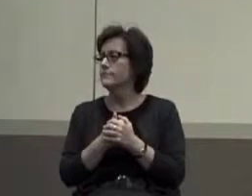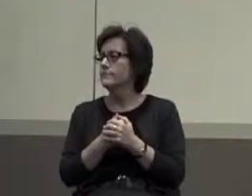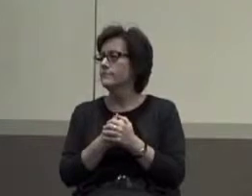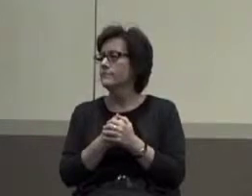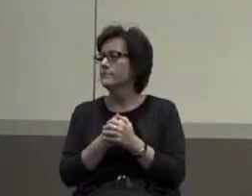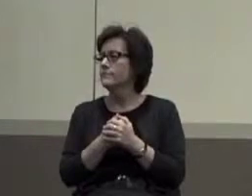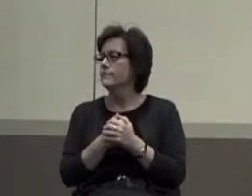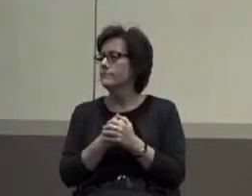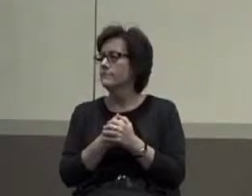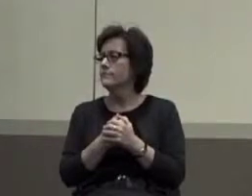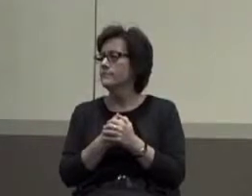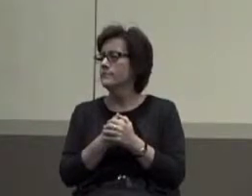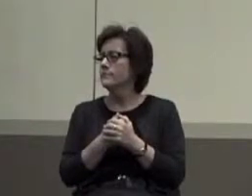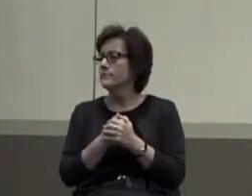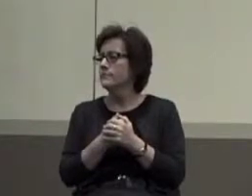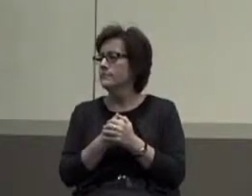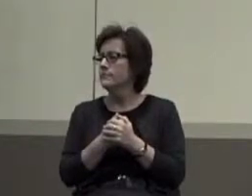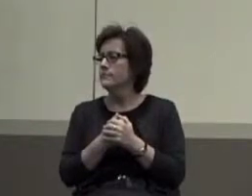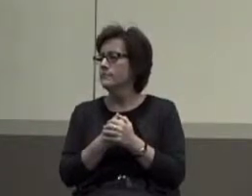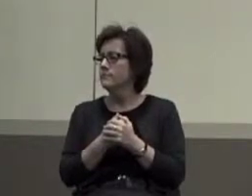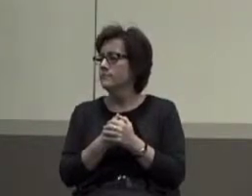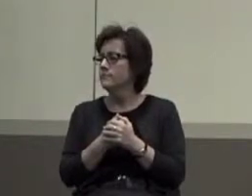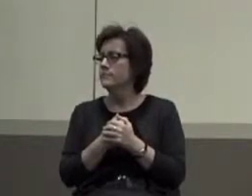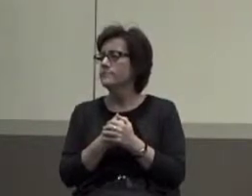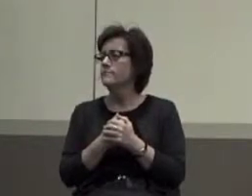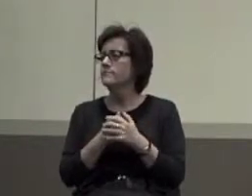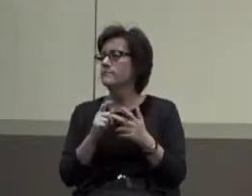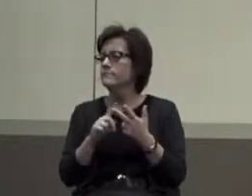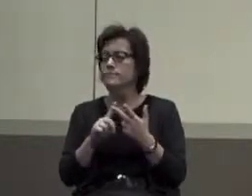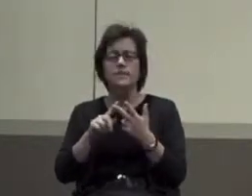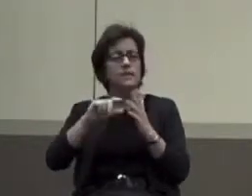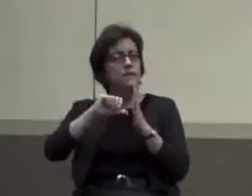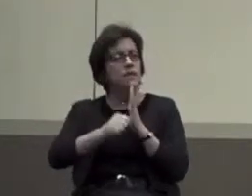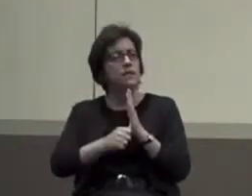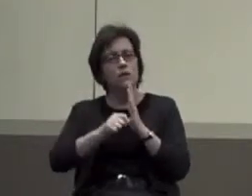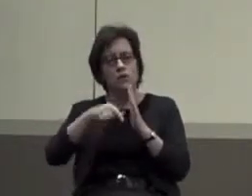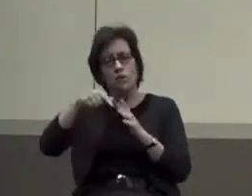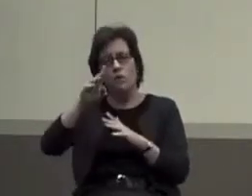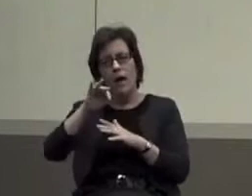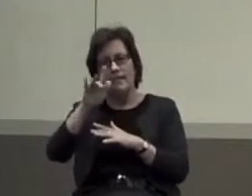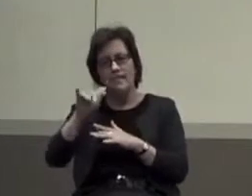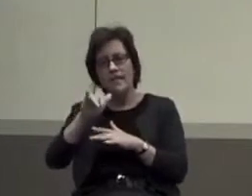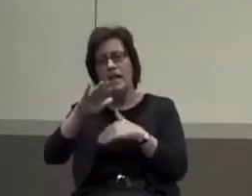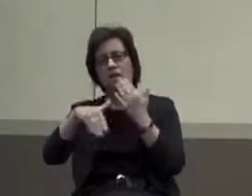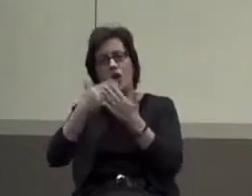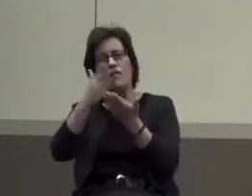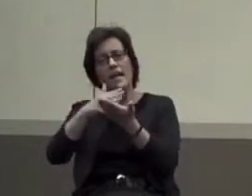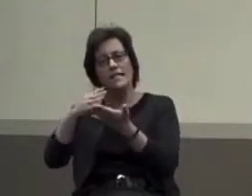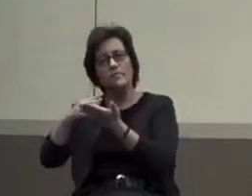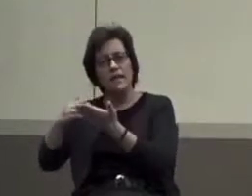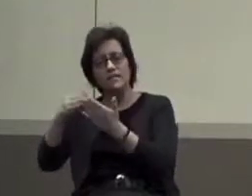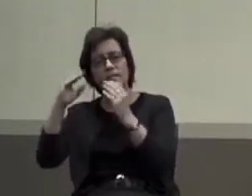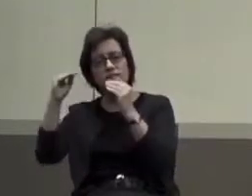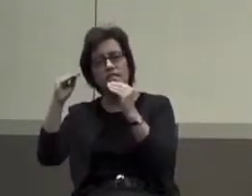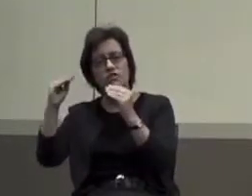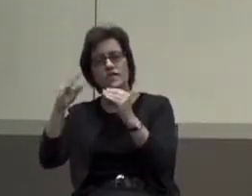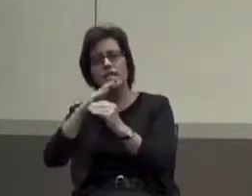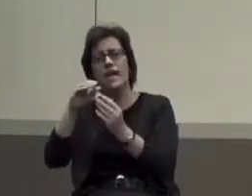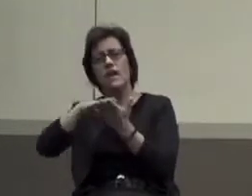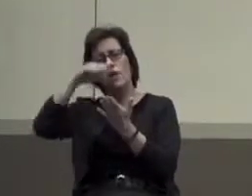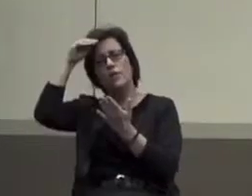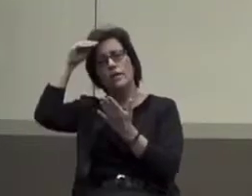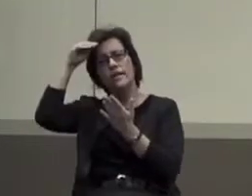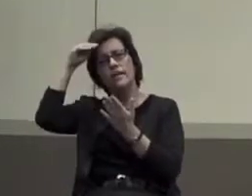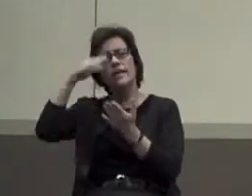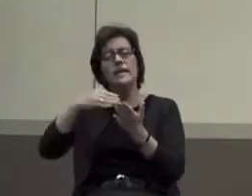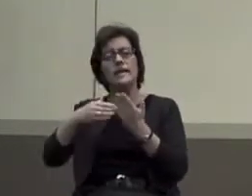And then his emphasis is on quality in all aspects of teaching and learning. So even though we